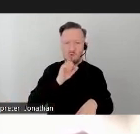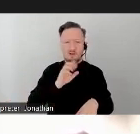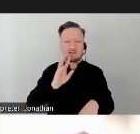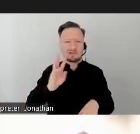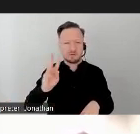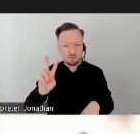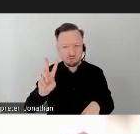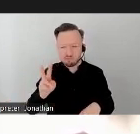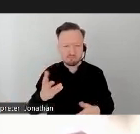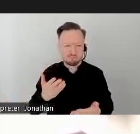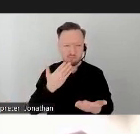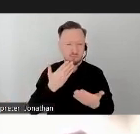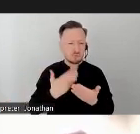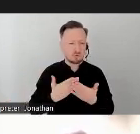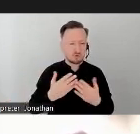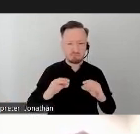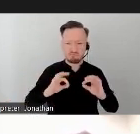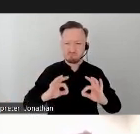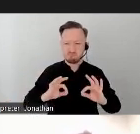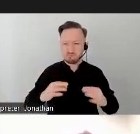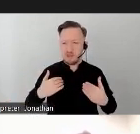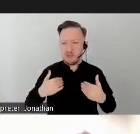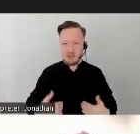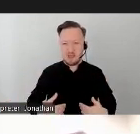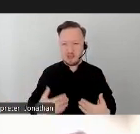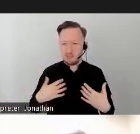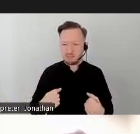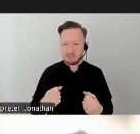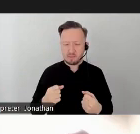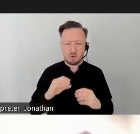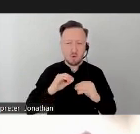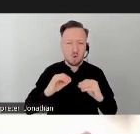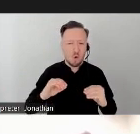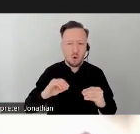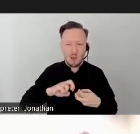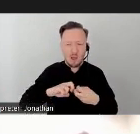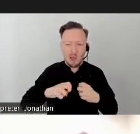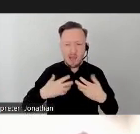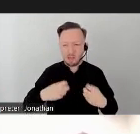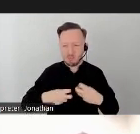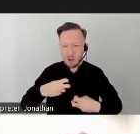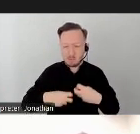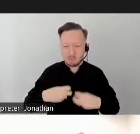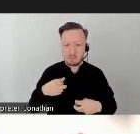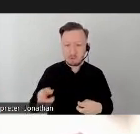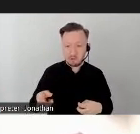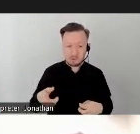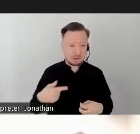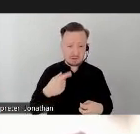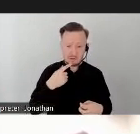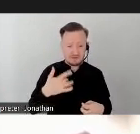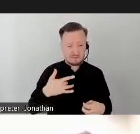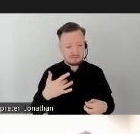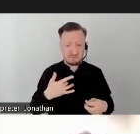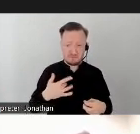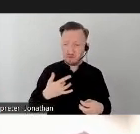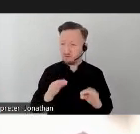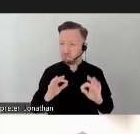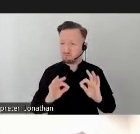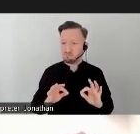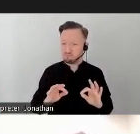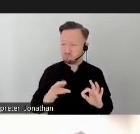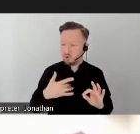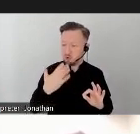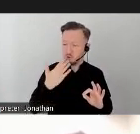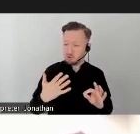health problems that came to mind, and just feeling pretty good about his